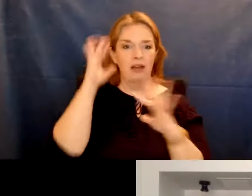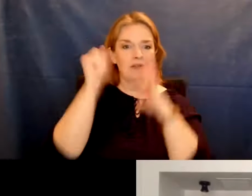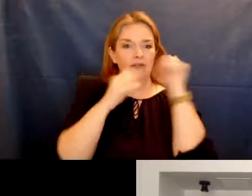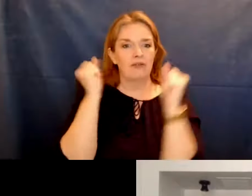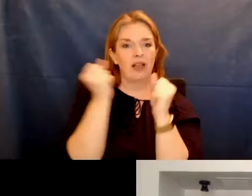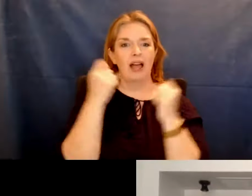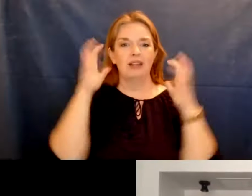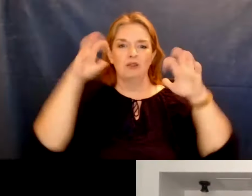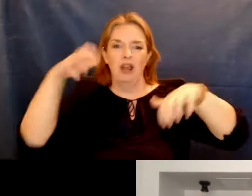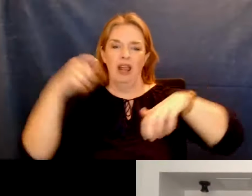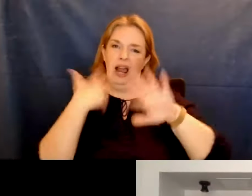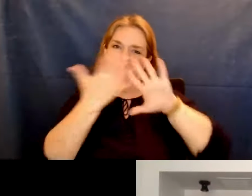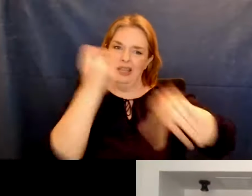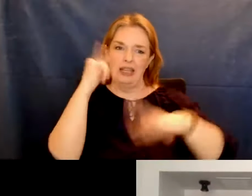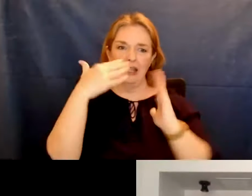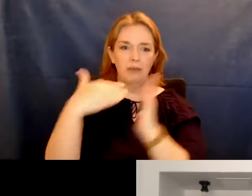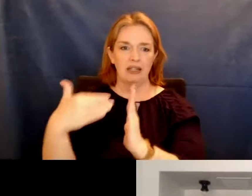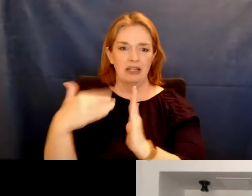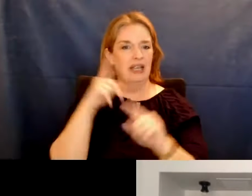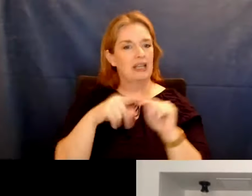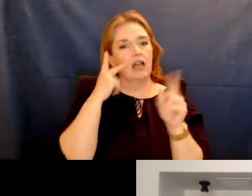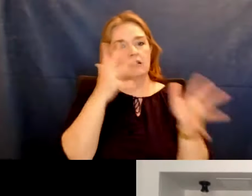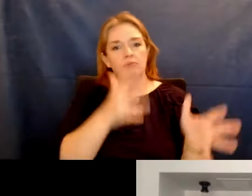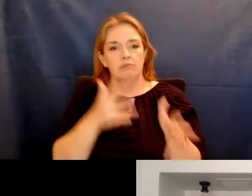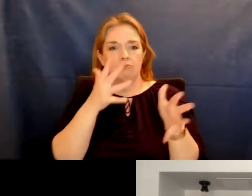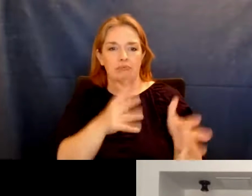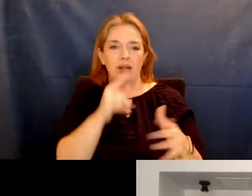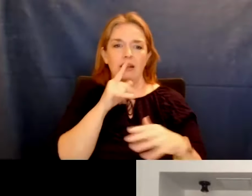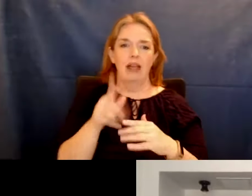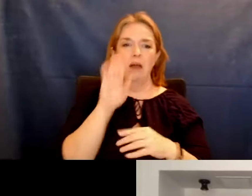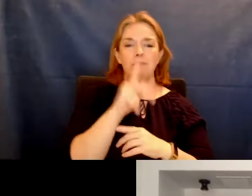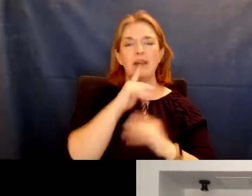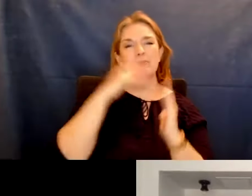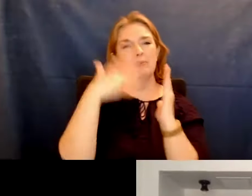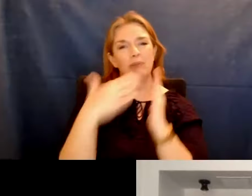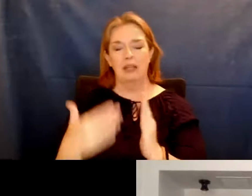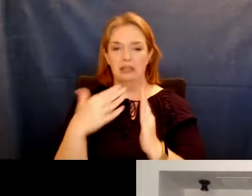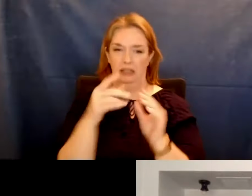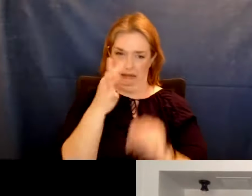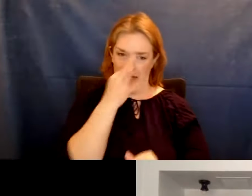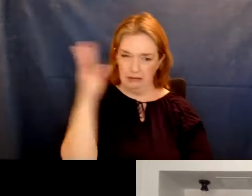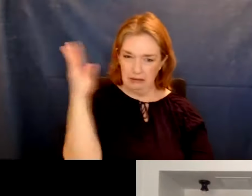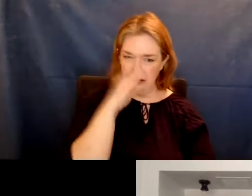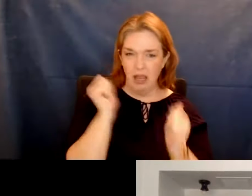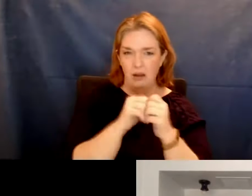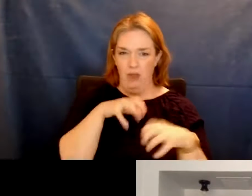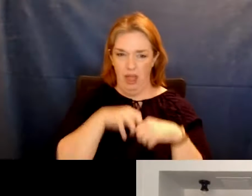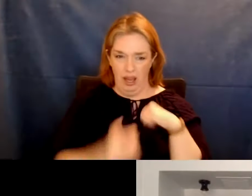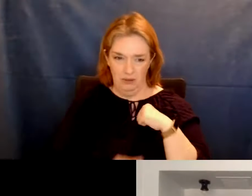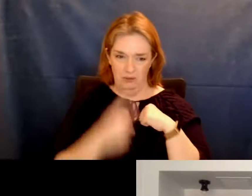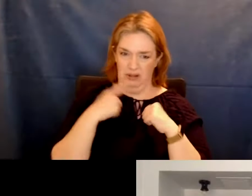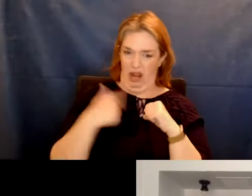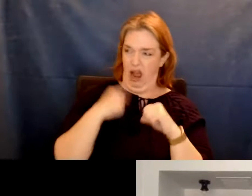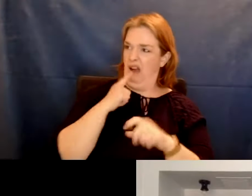be hanging and anxious. Bank be painted, stank be faint with anguish. Am I not tainted if I rank the language?